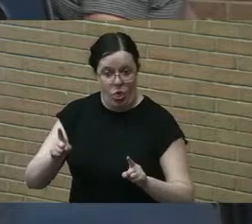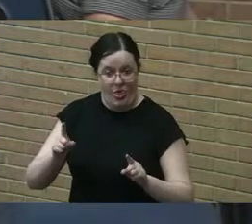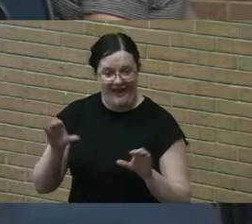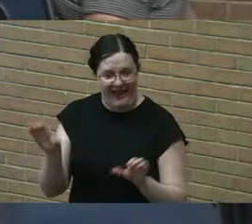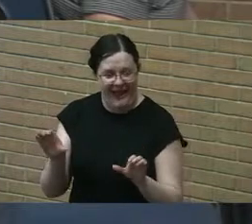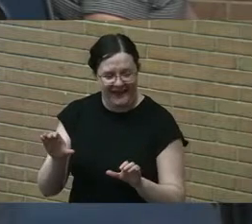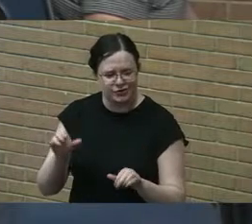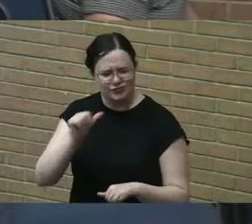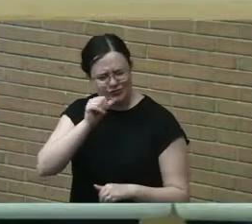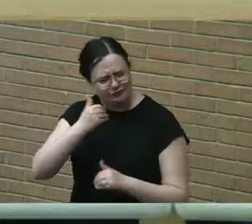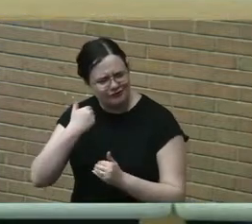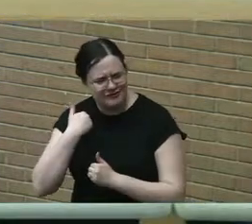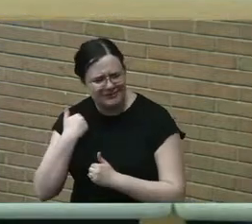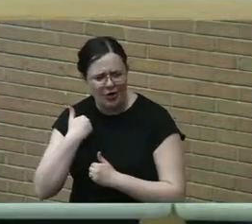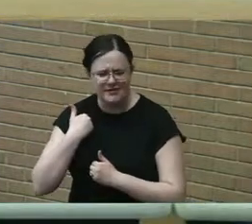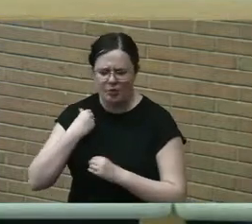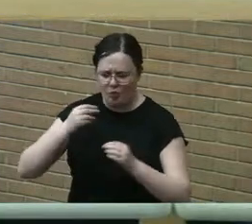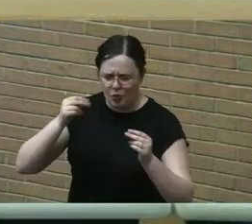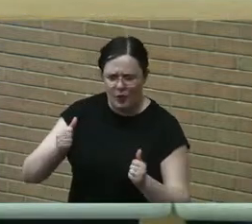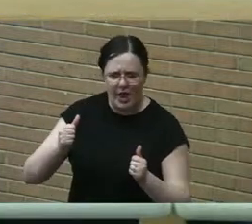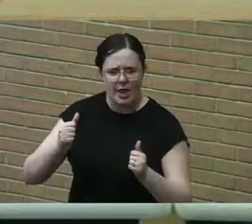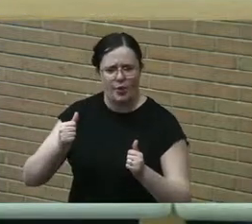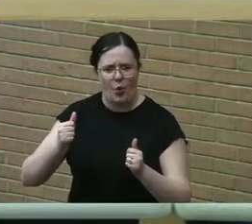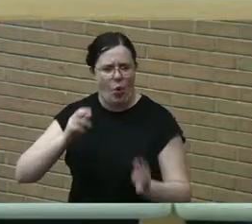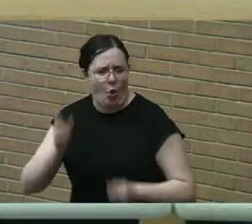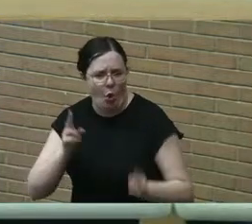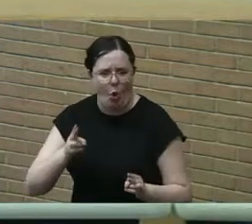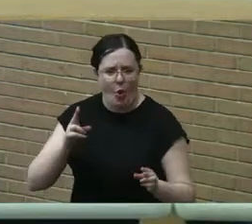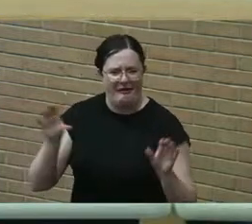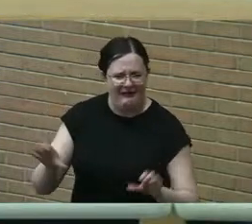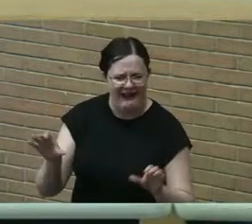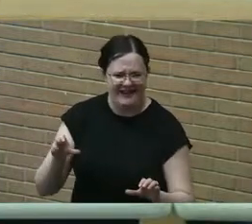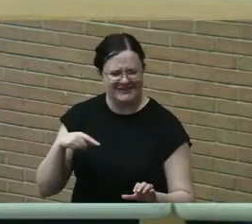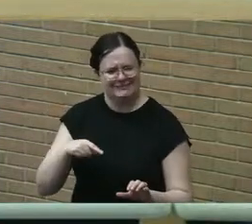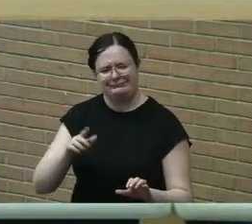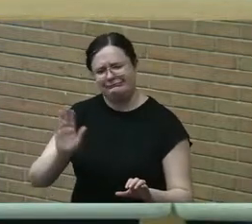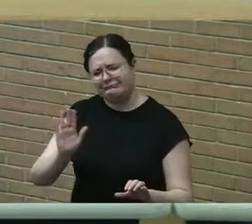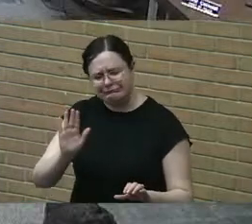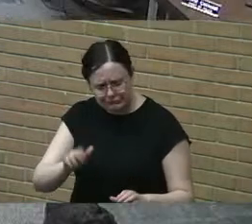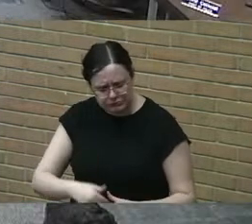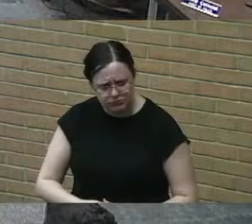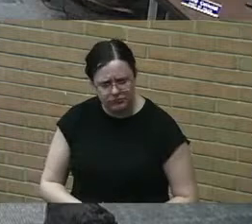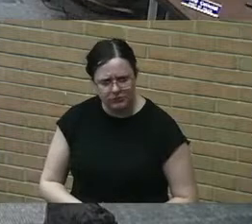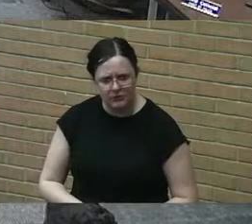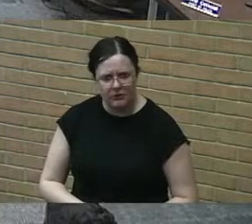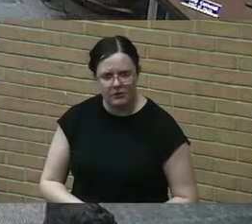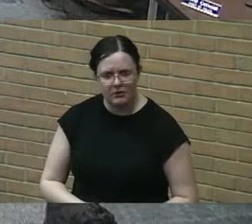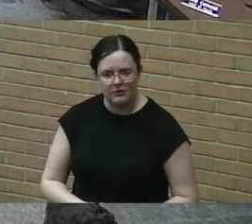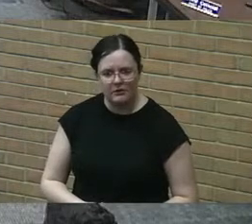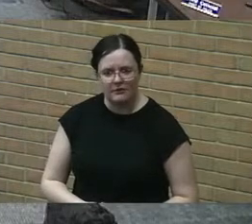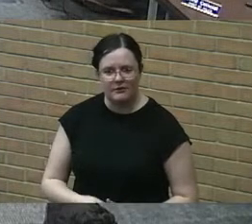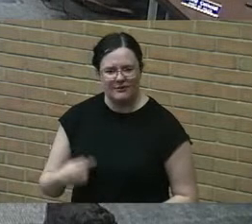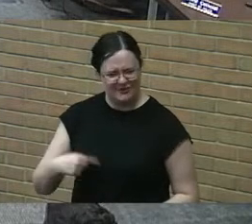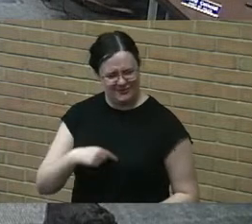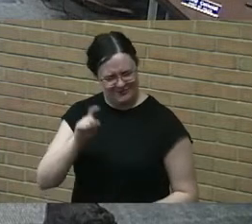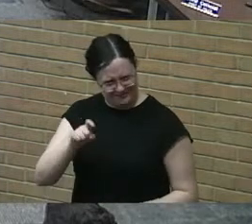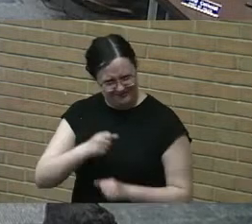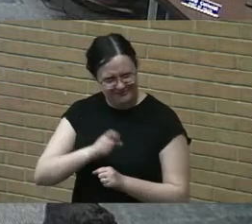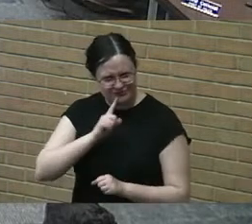quickly, hastily, without ensuring that council, law